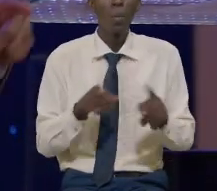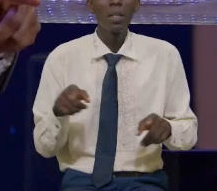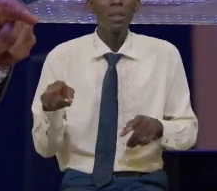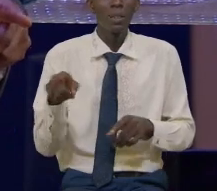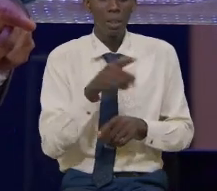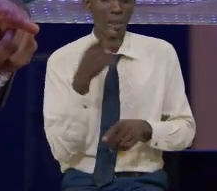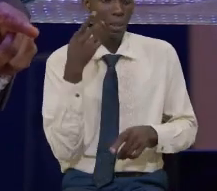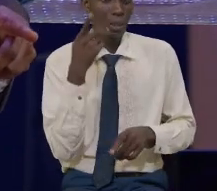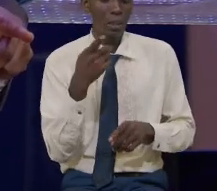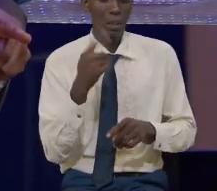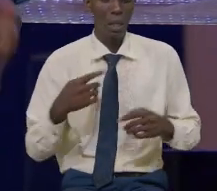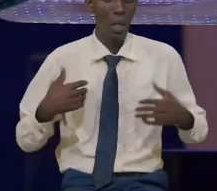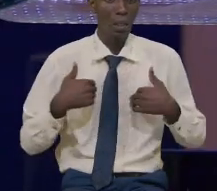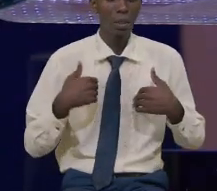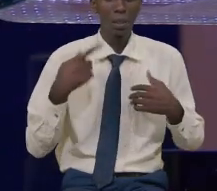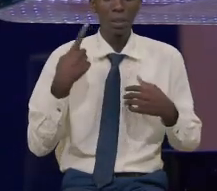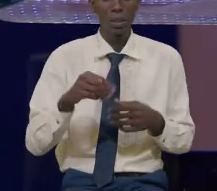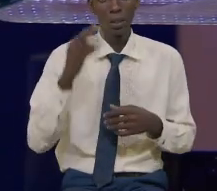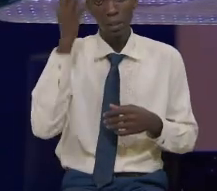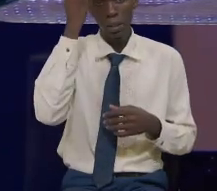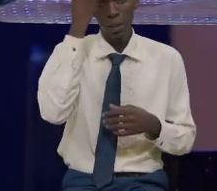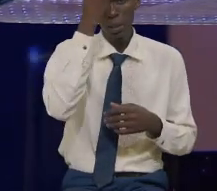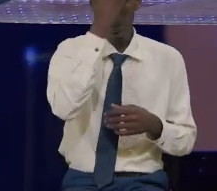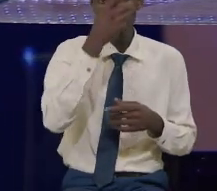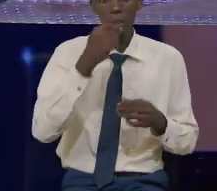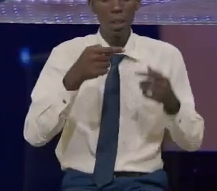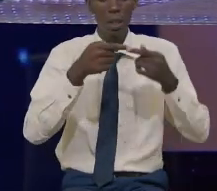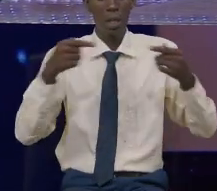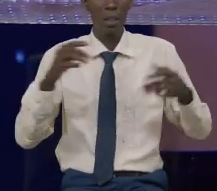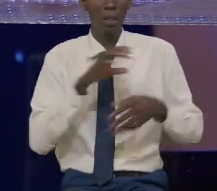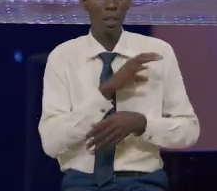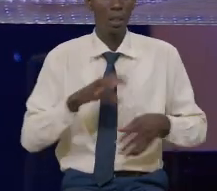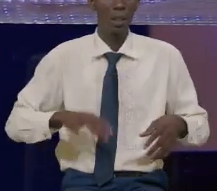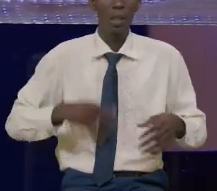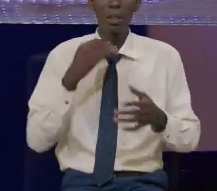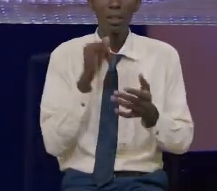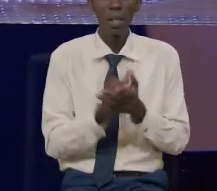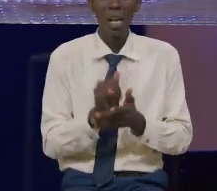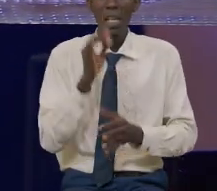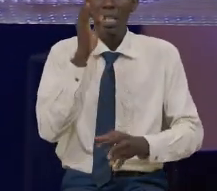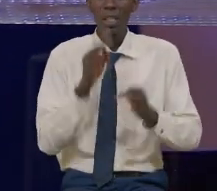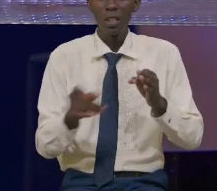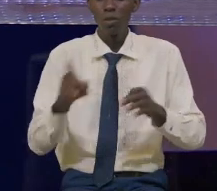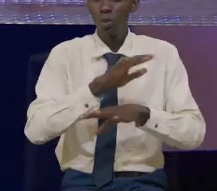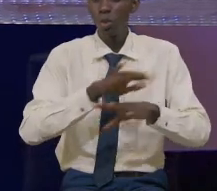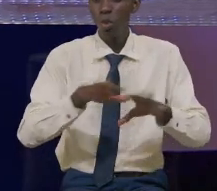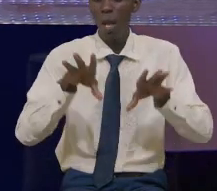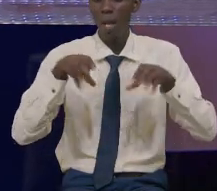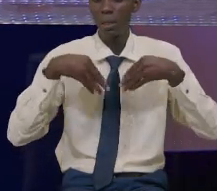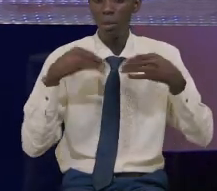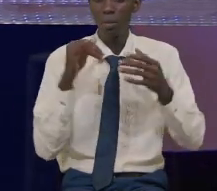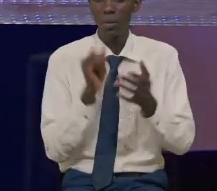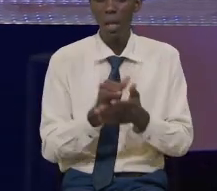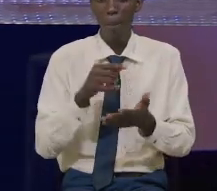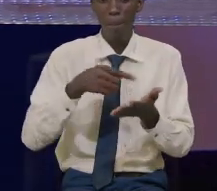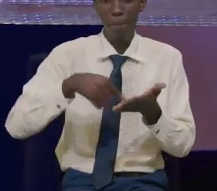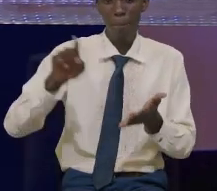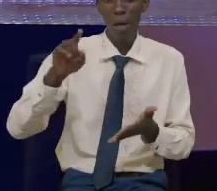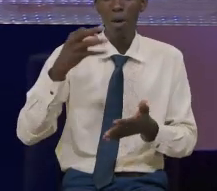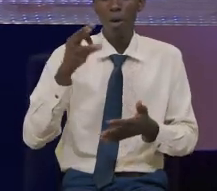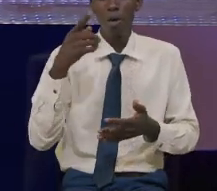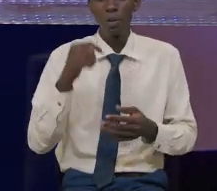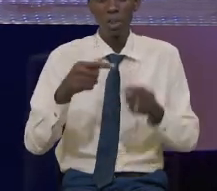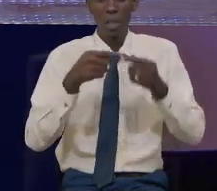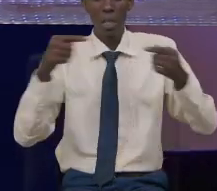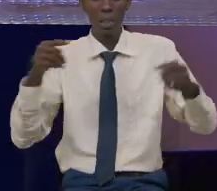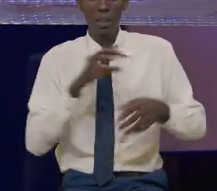the beast, and they see the Antichrist. And it says, if you don't take that mark of the Antichrist, of